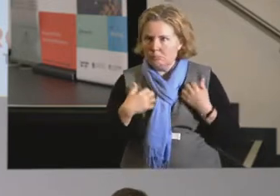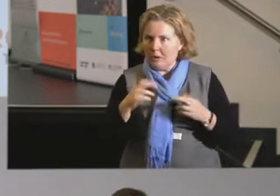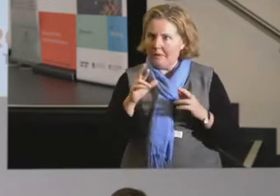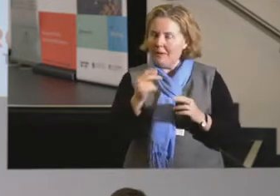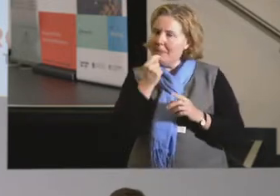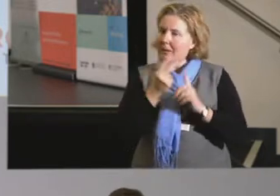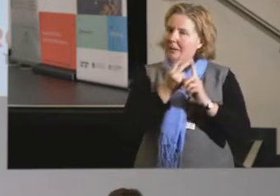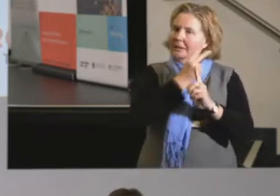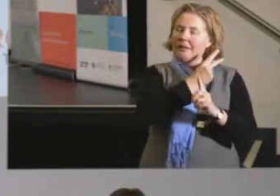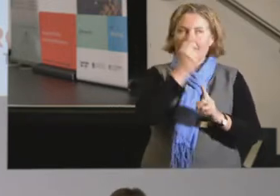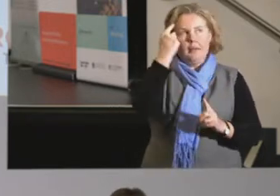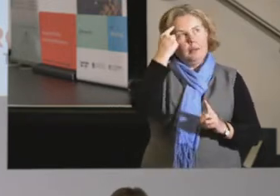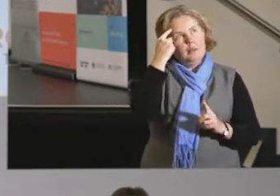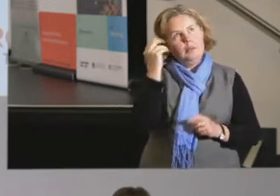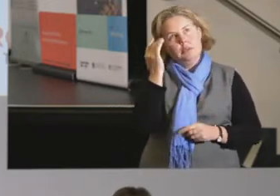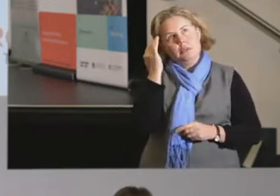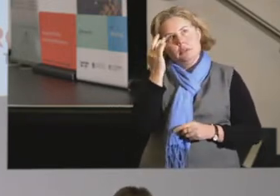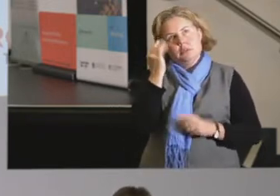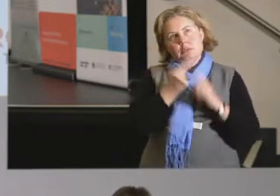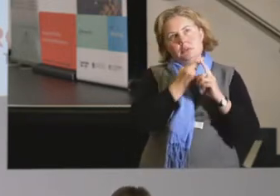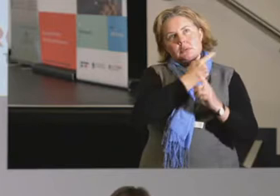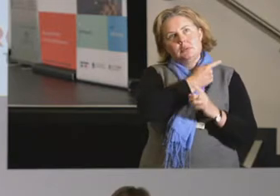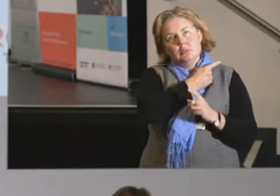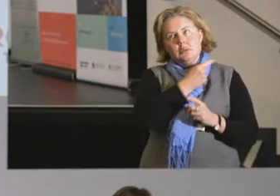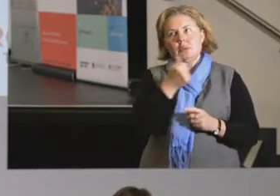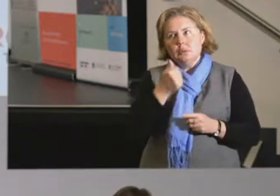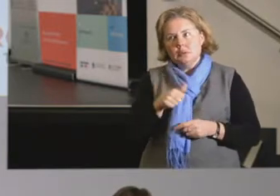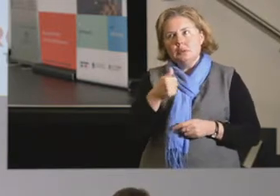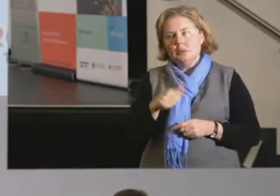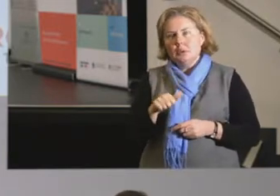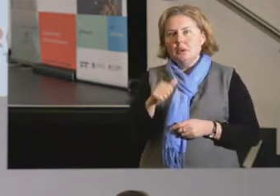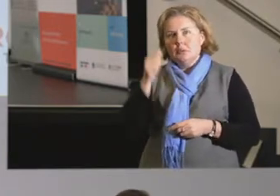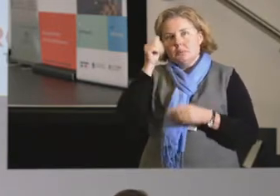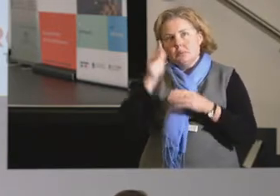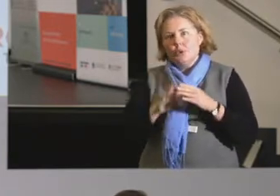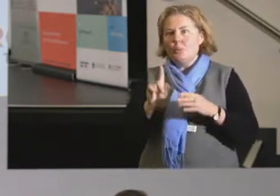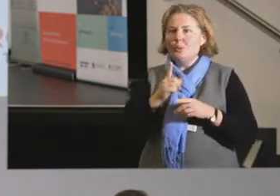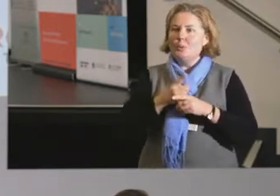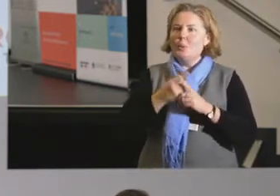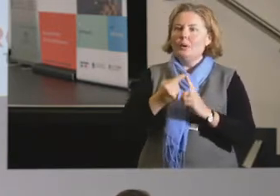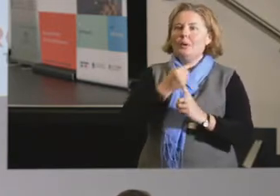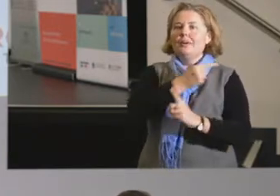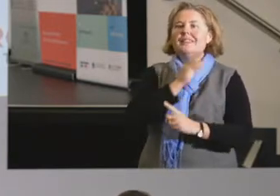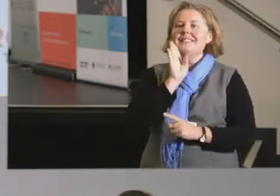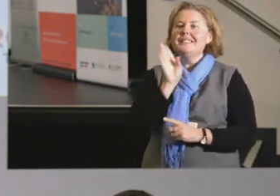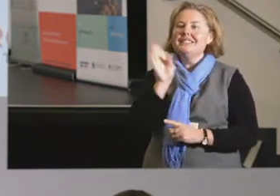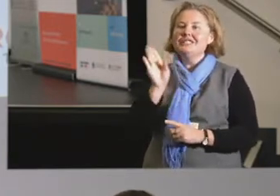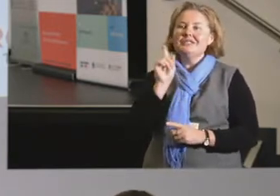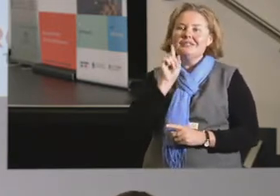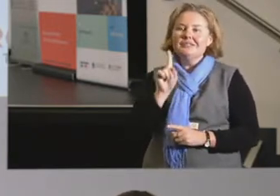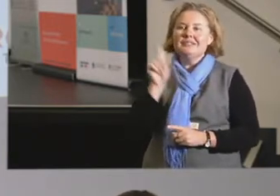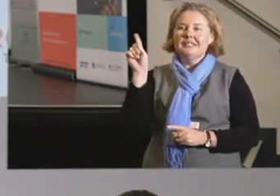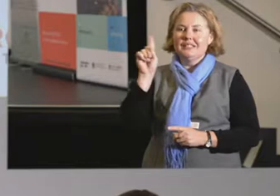reflection on some of what we've heard, but also reflecting from the experiences of the people we have here. So let me